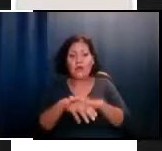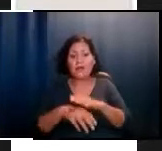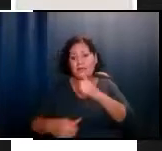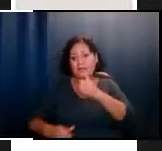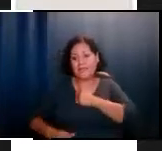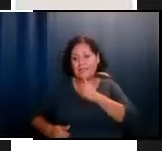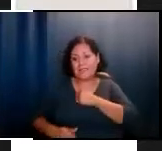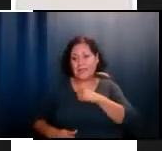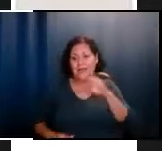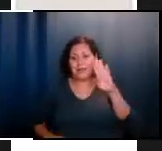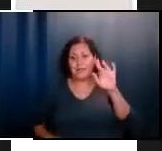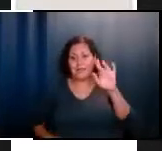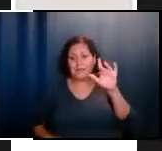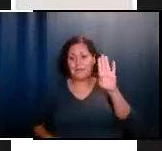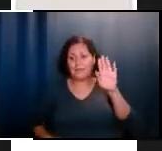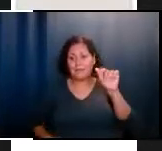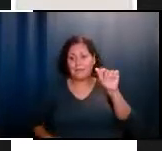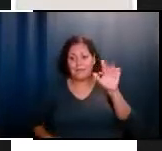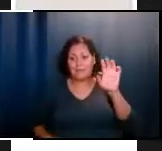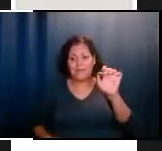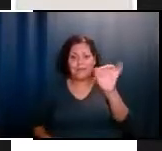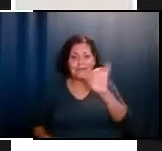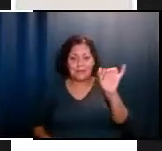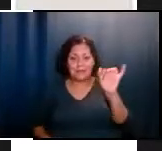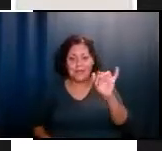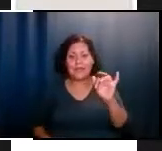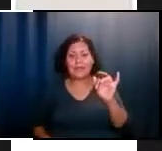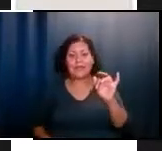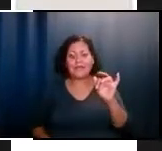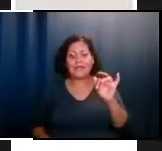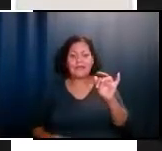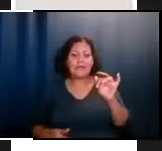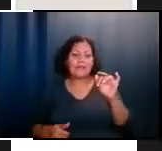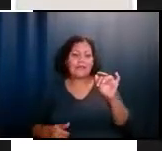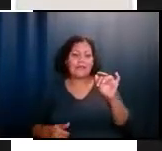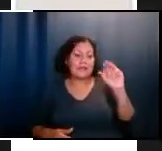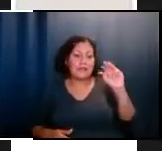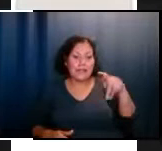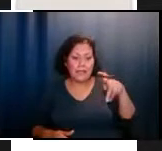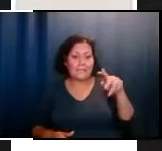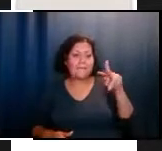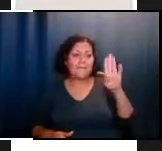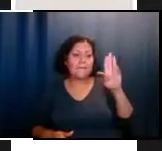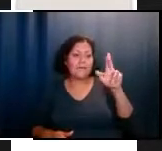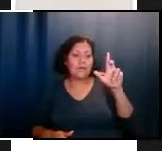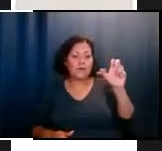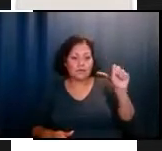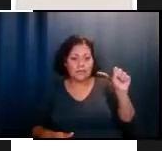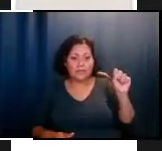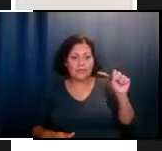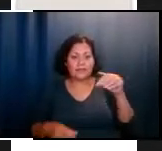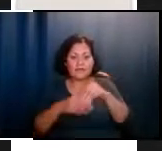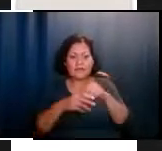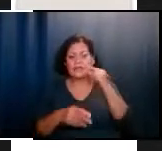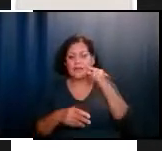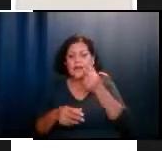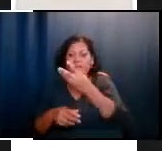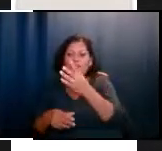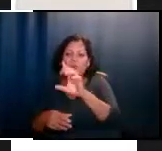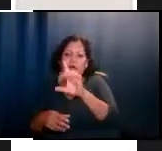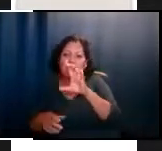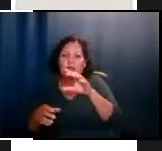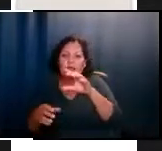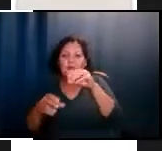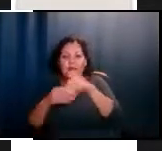bases, like Camp Bullis in San Antonio. We have a couple hundred at Fort Hood in the